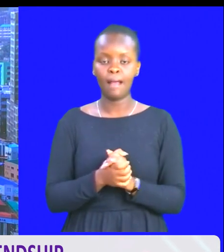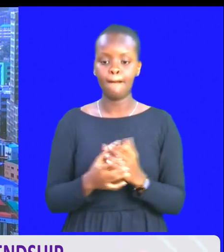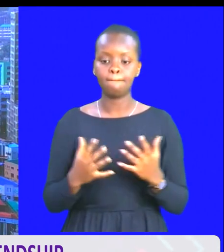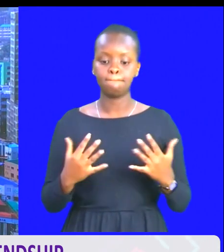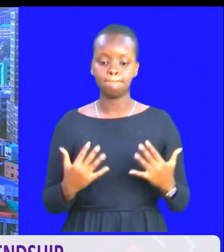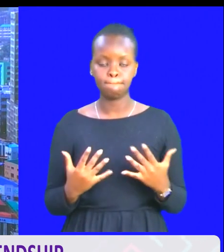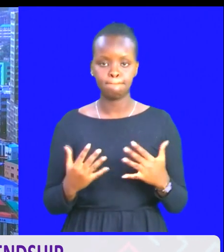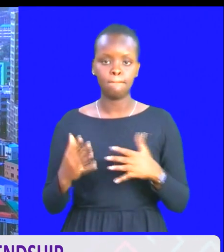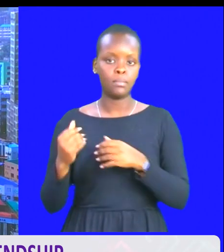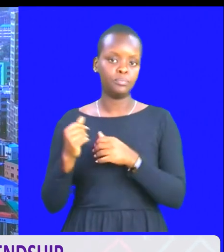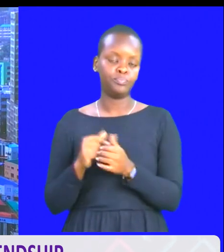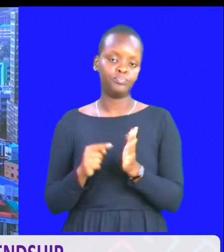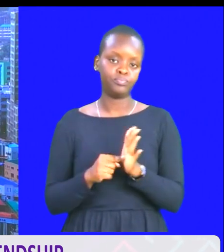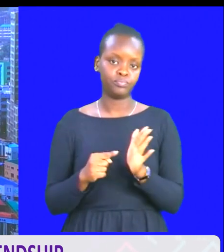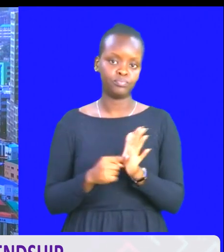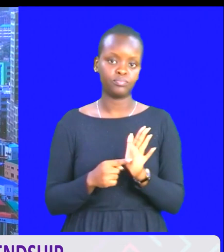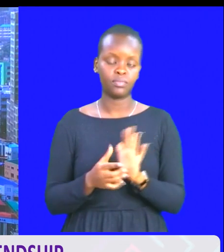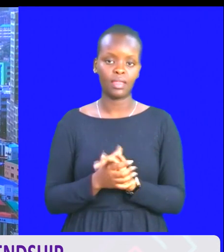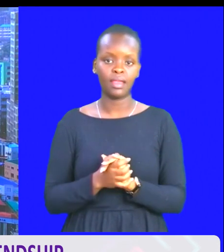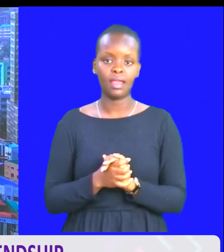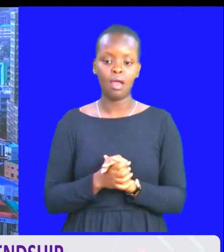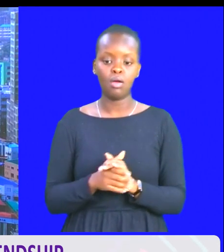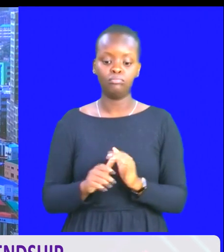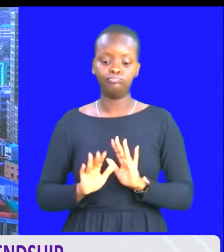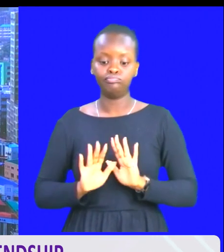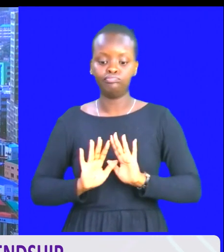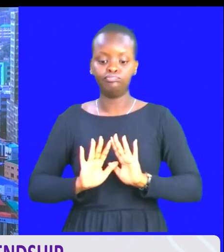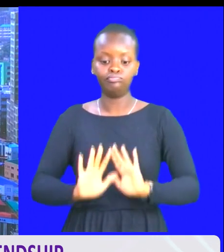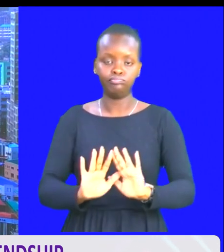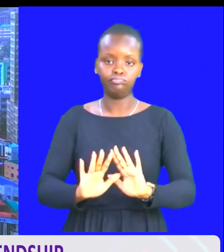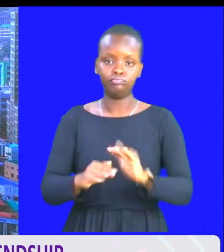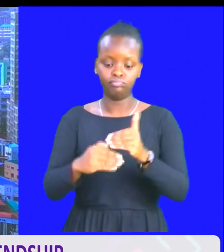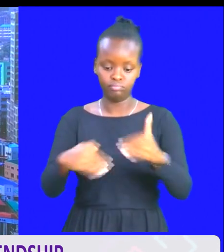point, unanipata? That crucial, they were pushed to the wall.